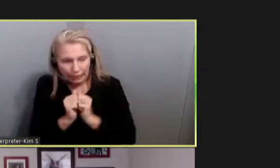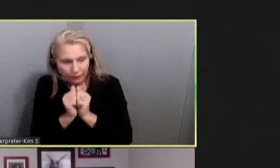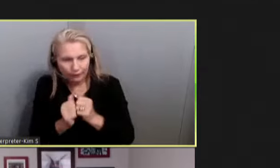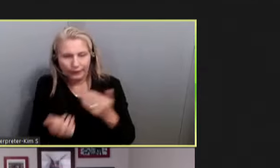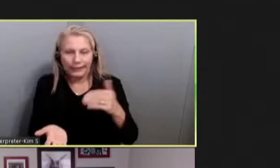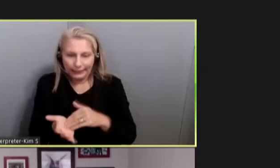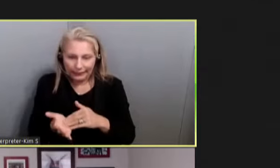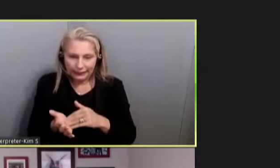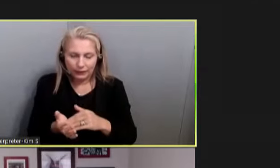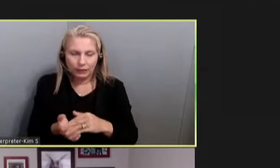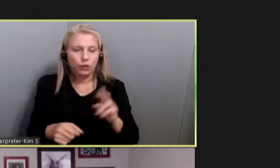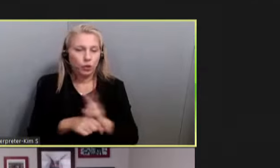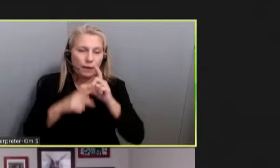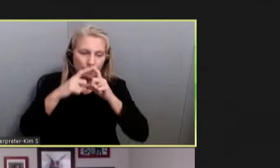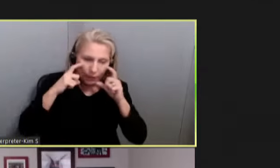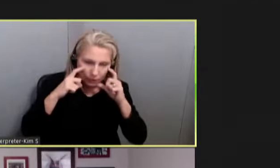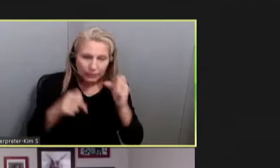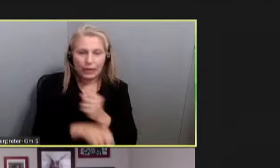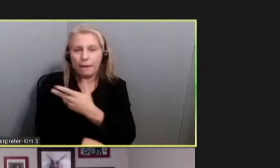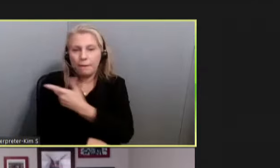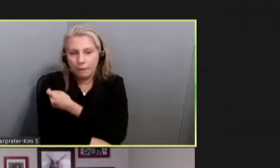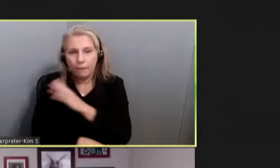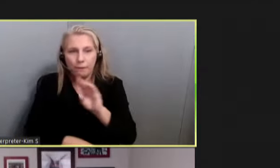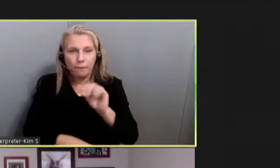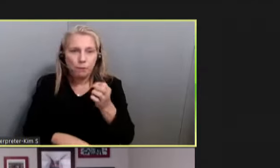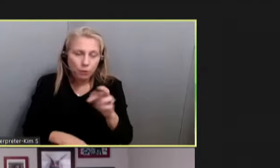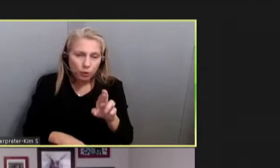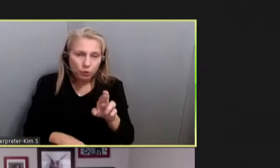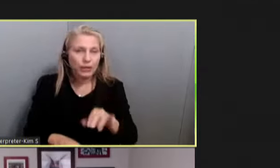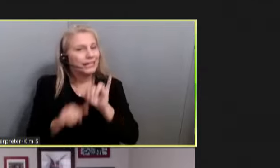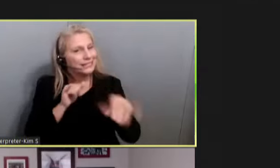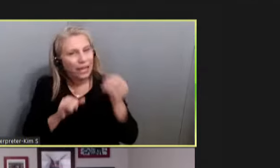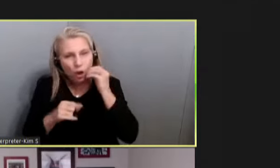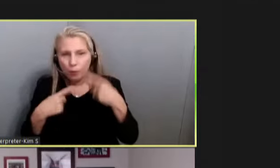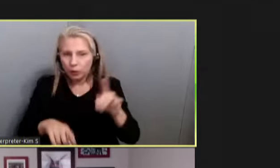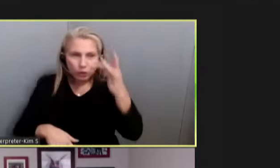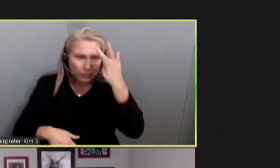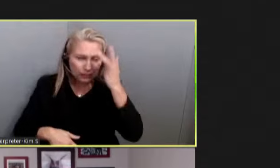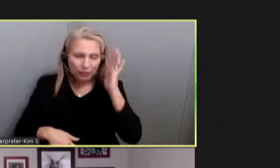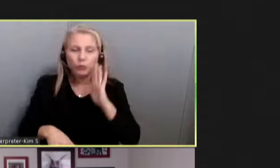We need to wear a mask. We need to stay home when we're sick, and we're going to get through this together.